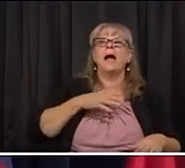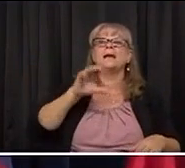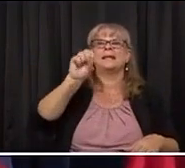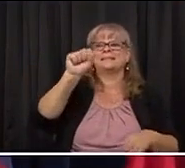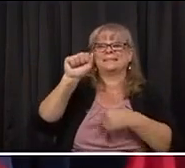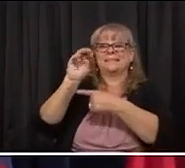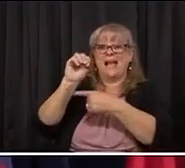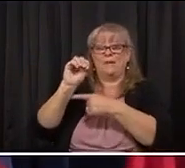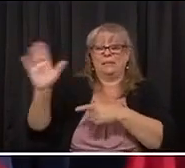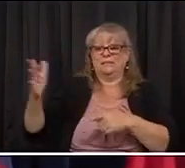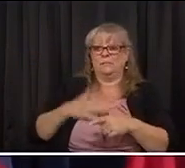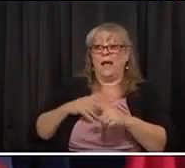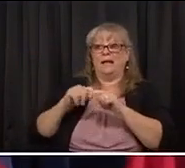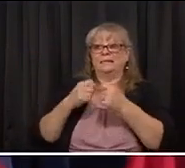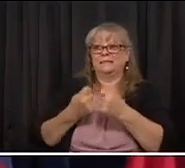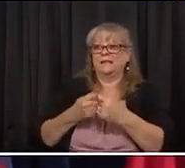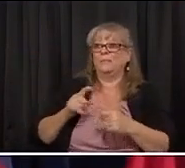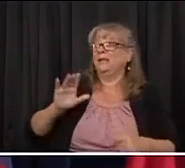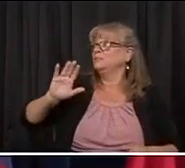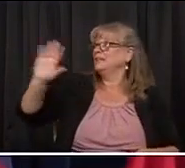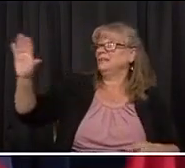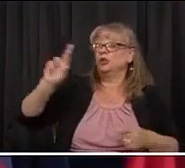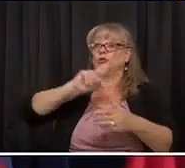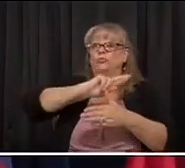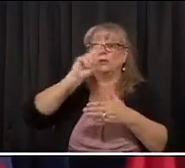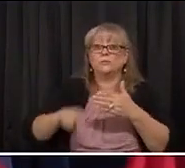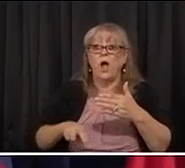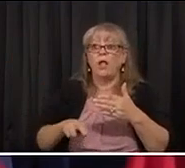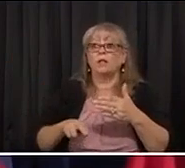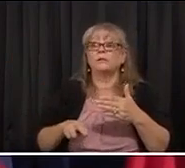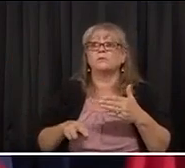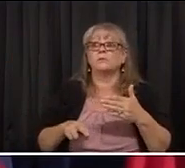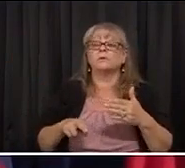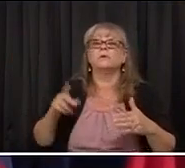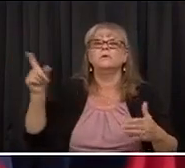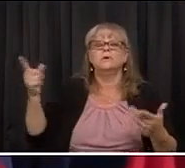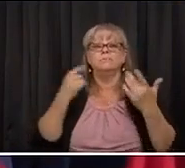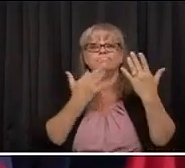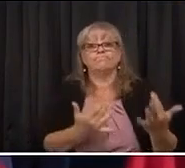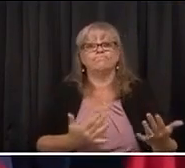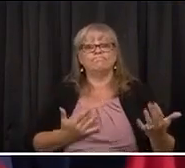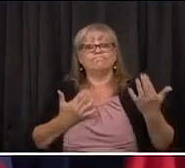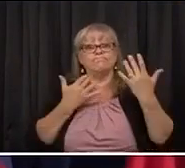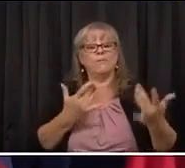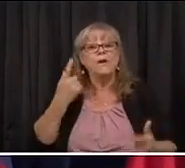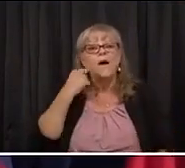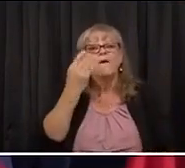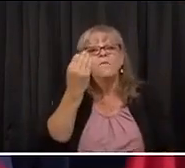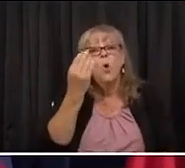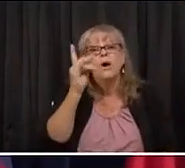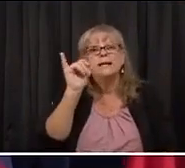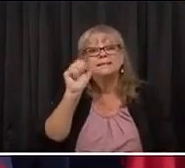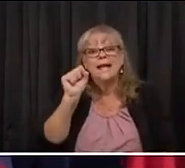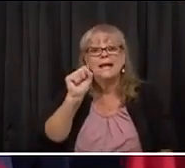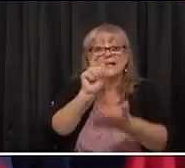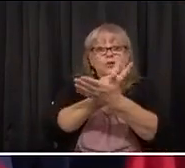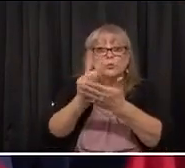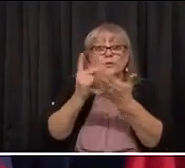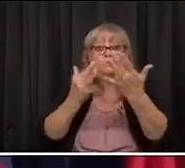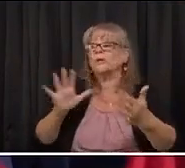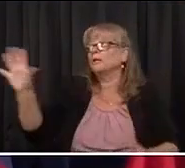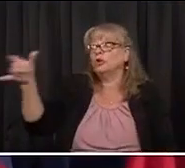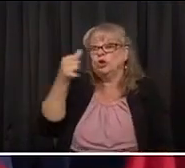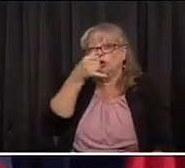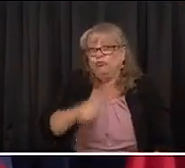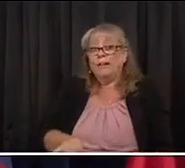Sam, what was it, 10 days, 11 days? 14 days, right? I mean that's ridiculous. It's actually, and he was